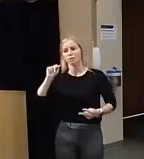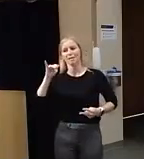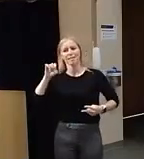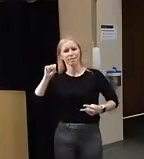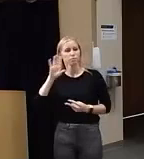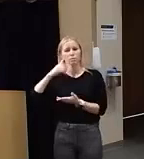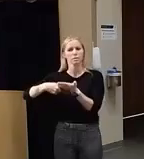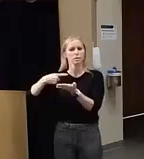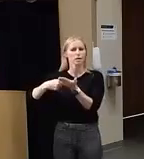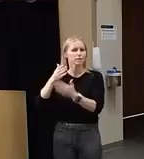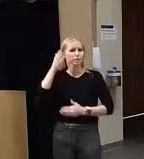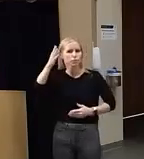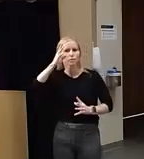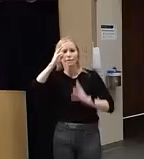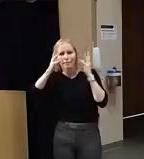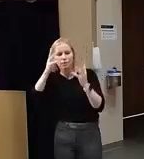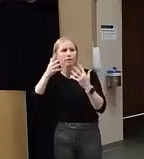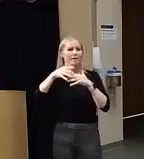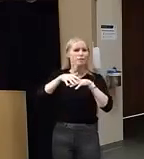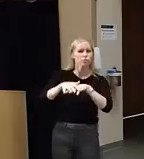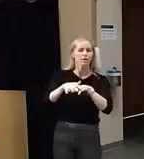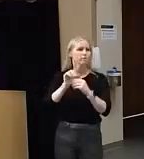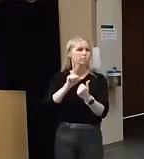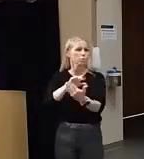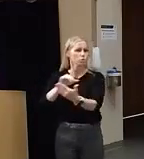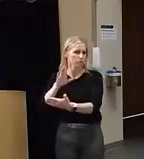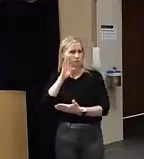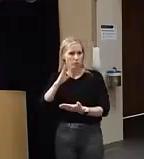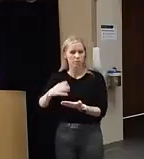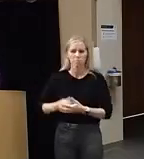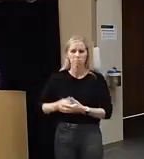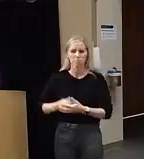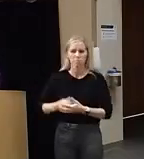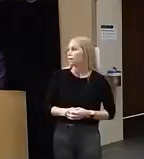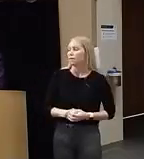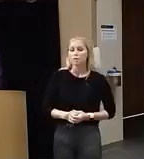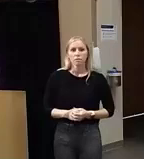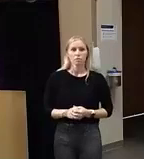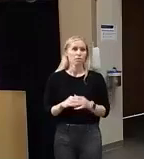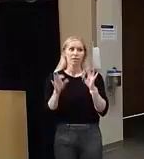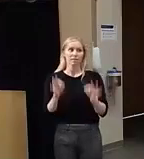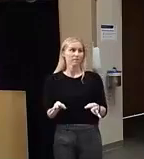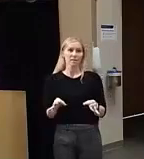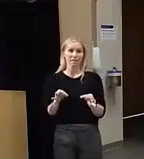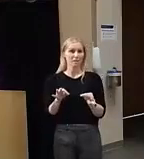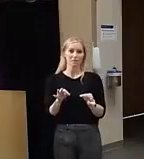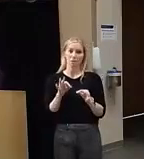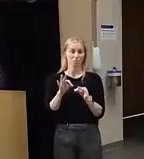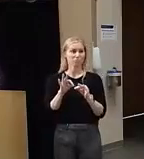future, innovative and integrative approaches. And that is certainly fitting,